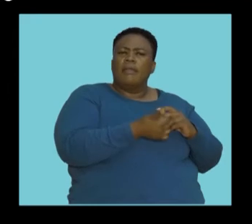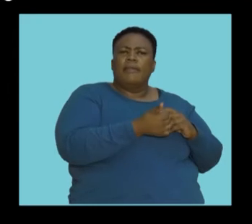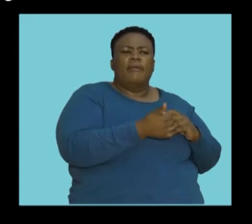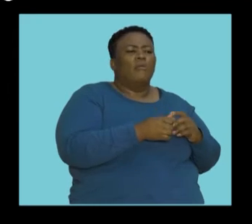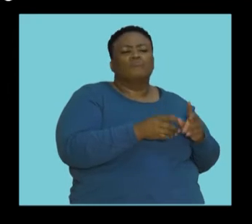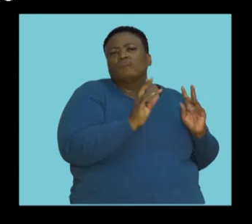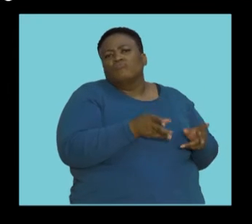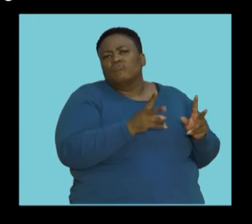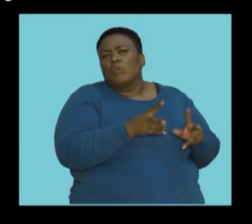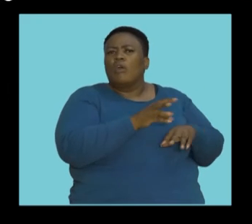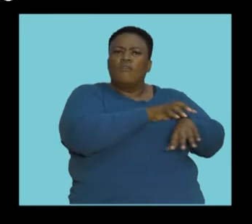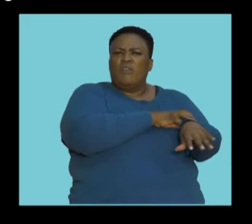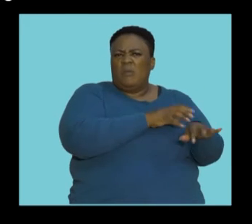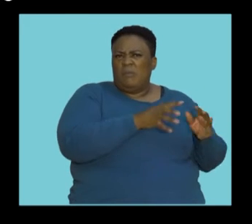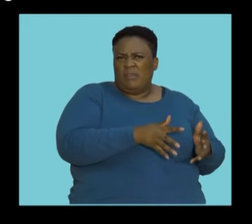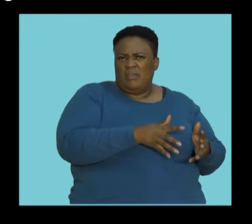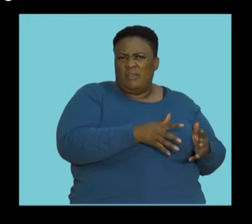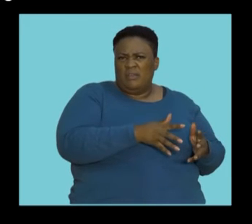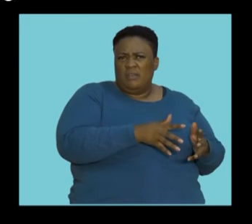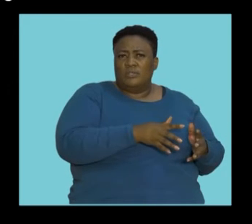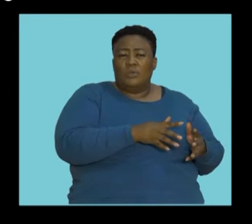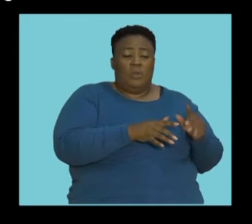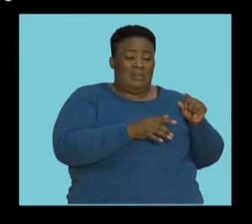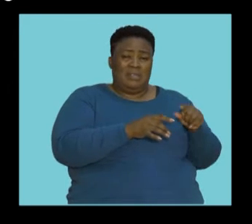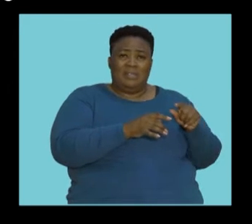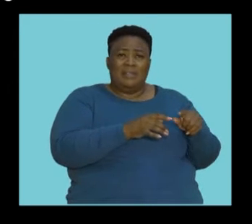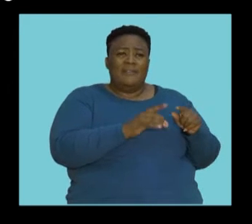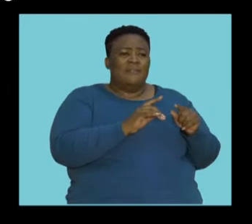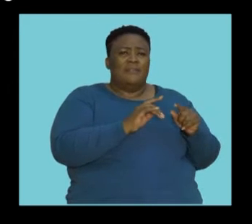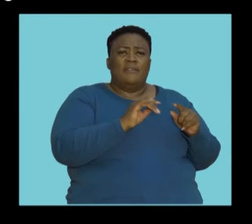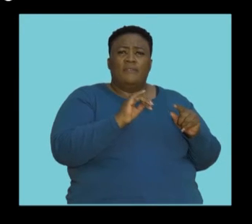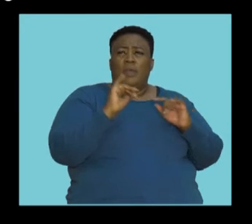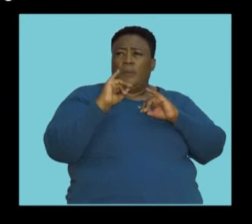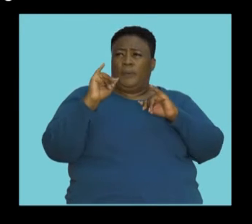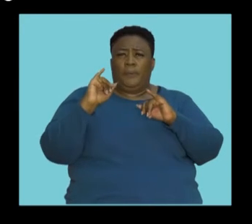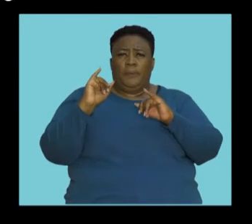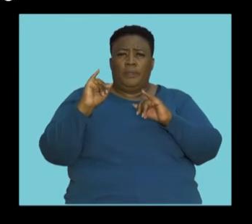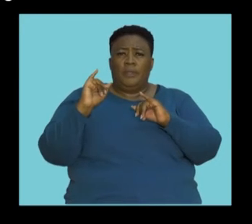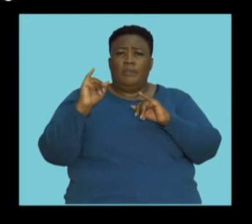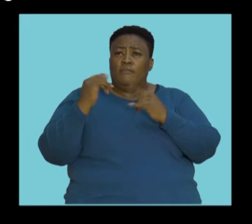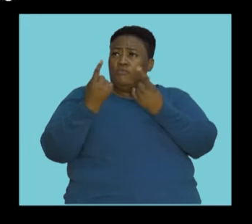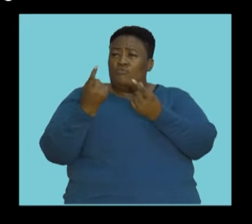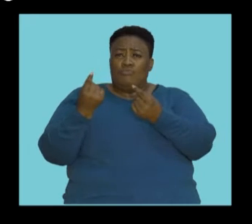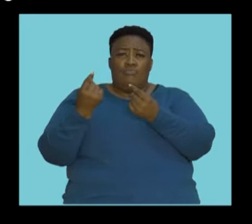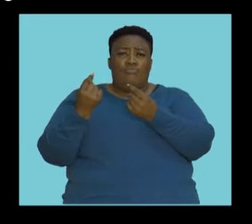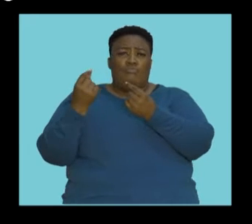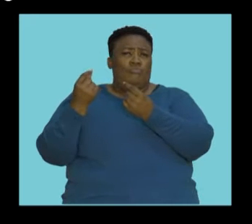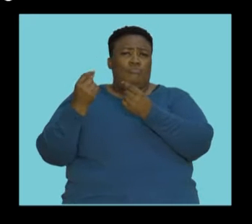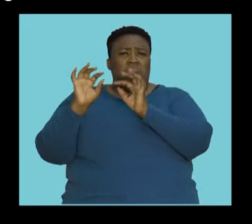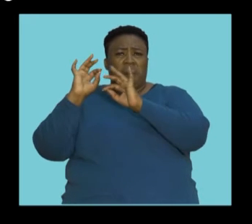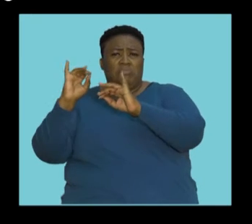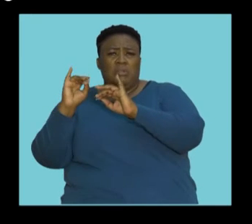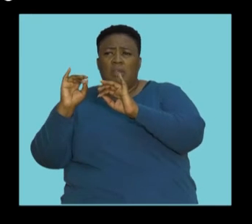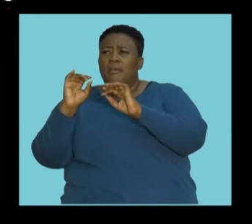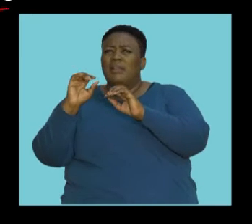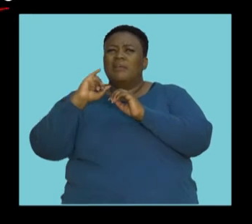use the traditional methods of farming. So poor farming practices affect food security by causing damage or destruction to the